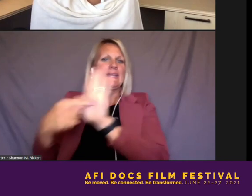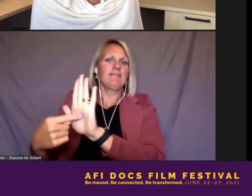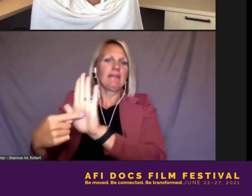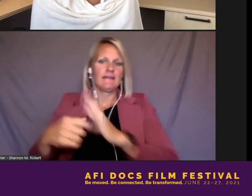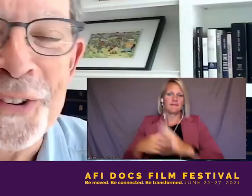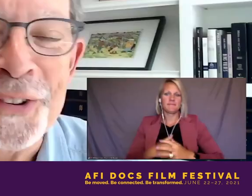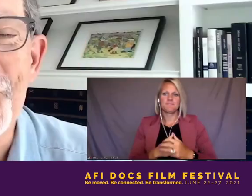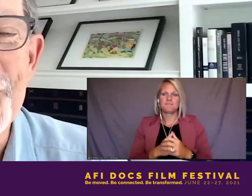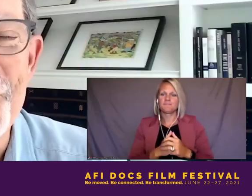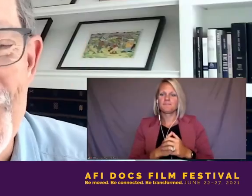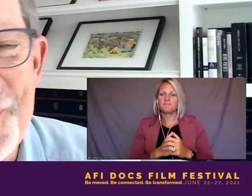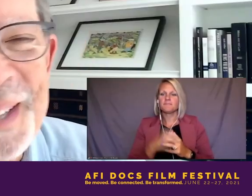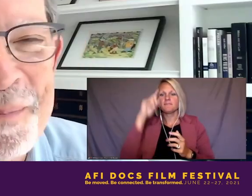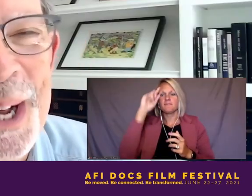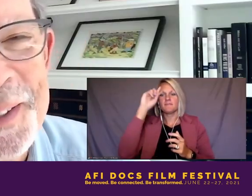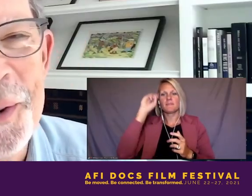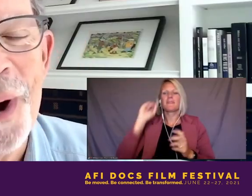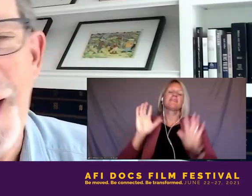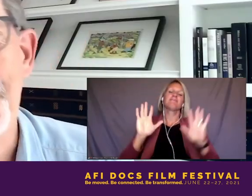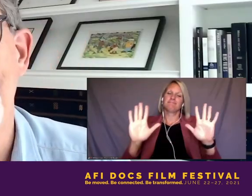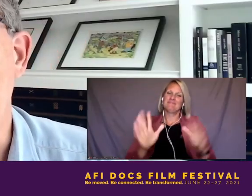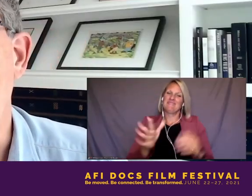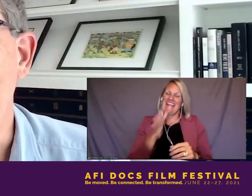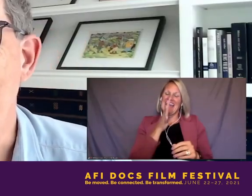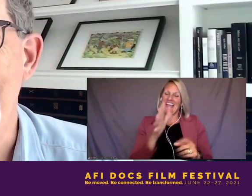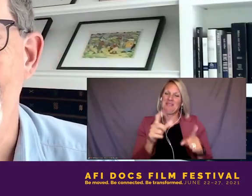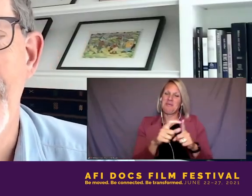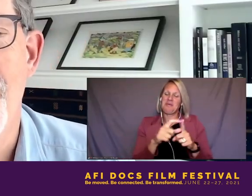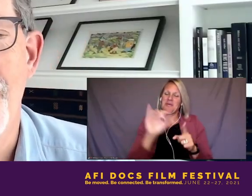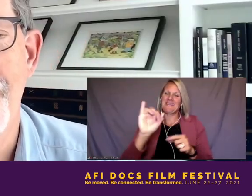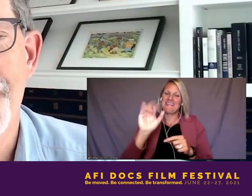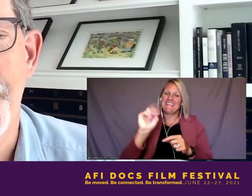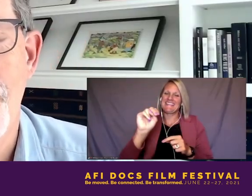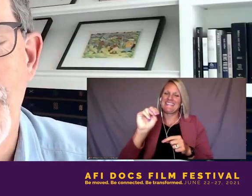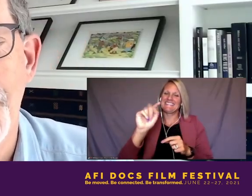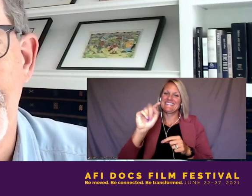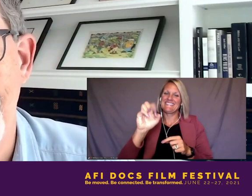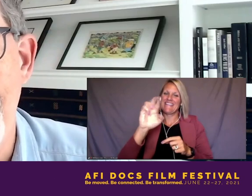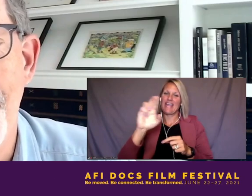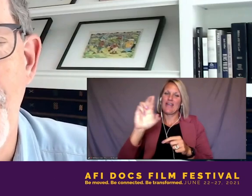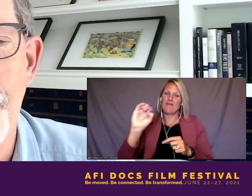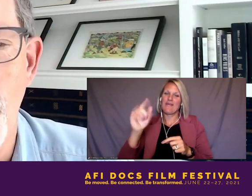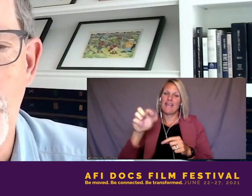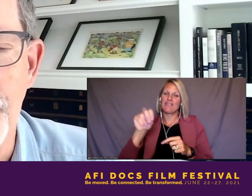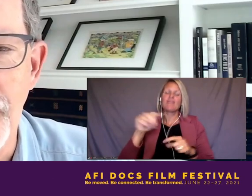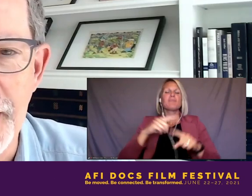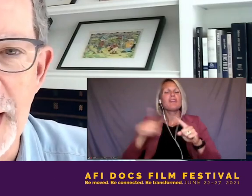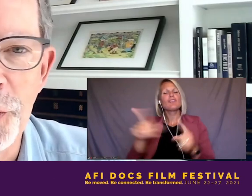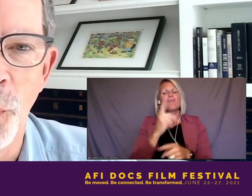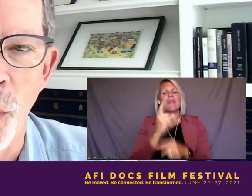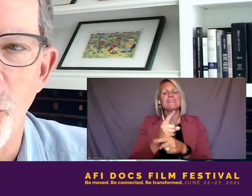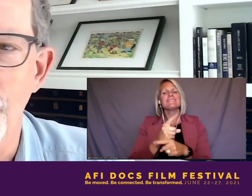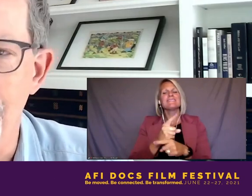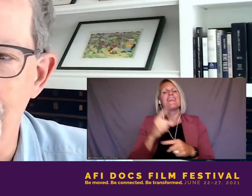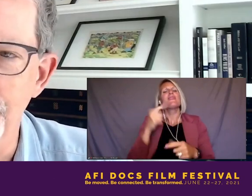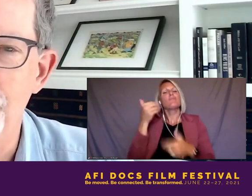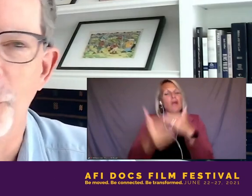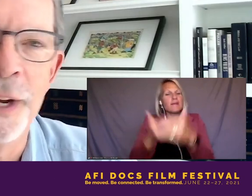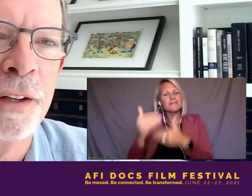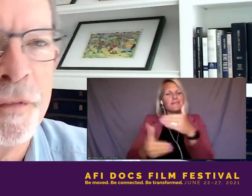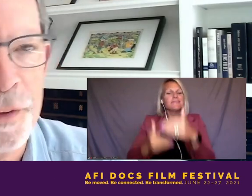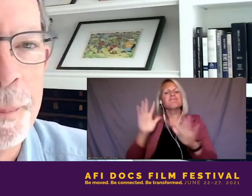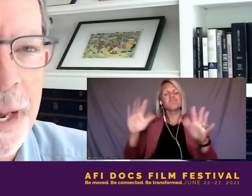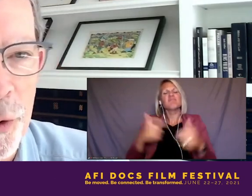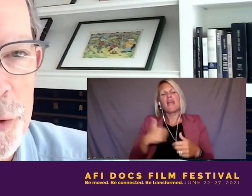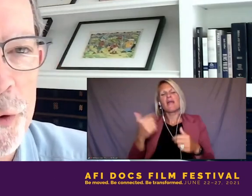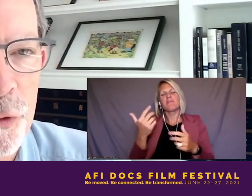the word interrogation, first of all, but you're absolutely right. mean, the process, I I'm very fortunate I get to work with all these